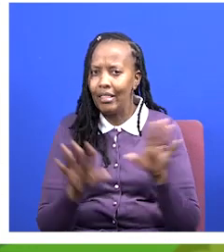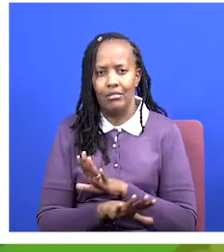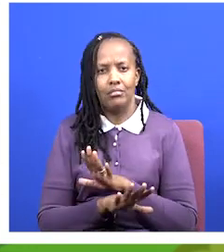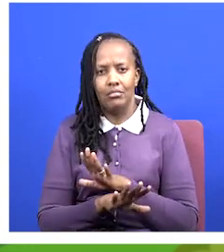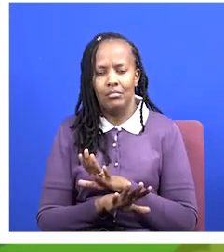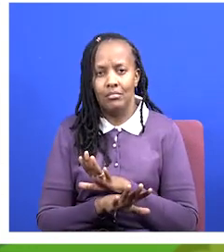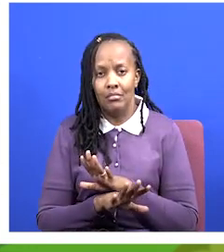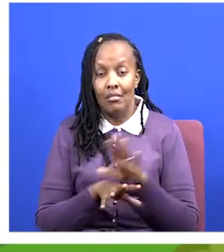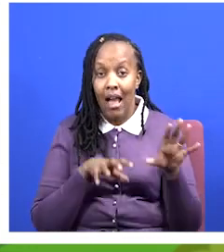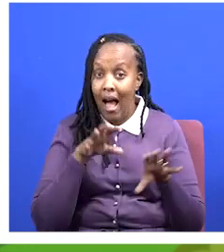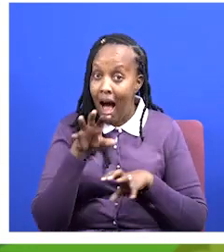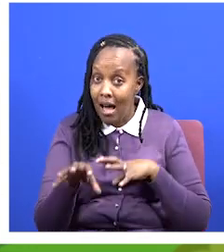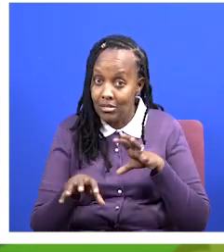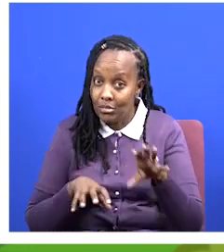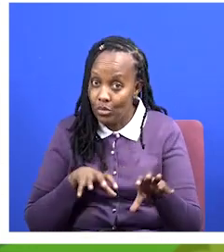animals.